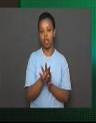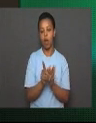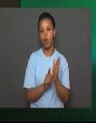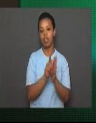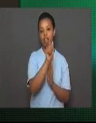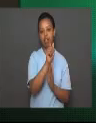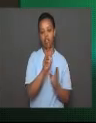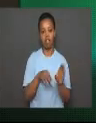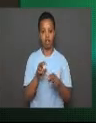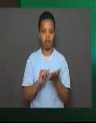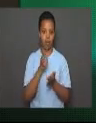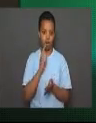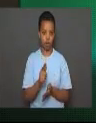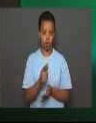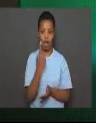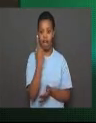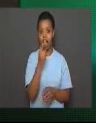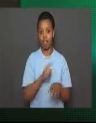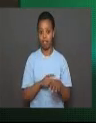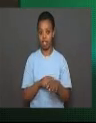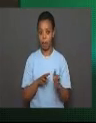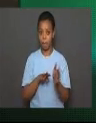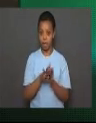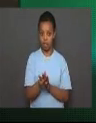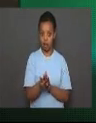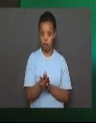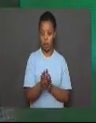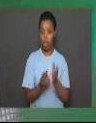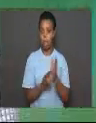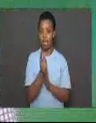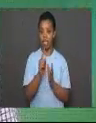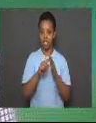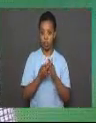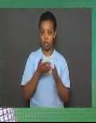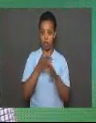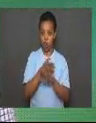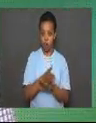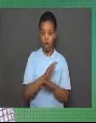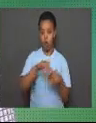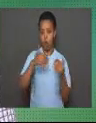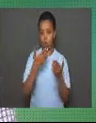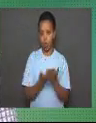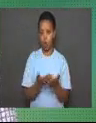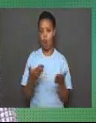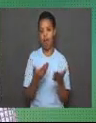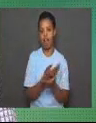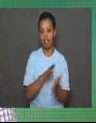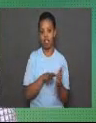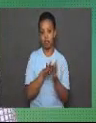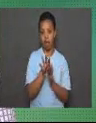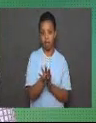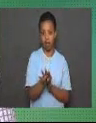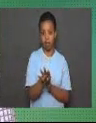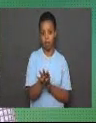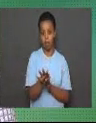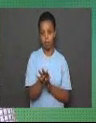grow. Once the bacteria start to grow, every new bacterium